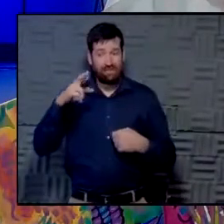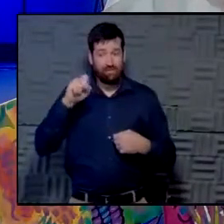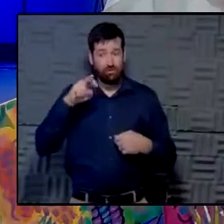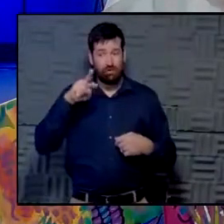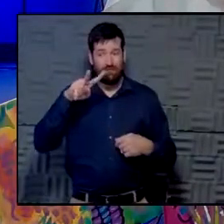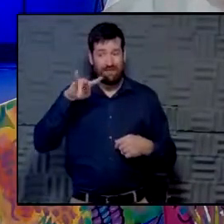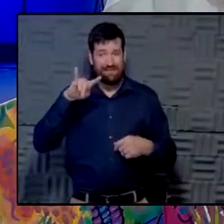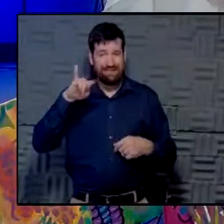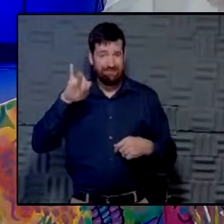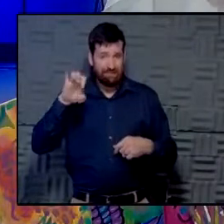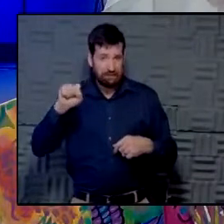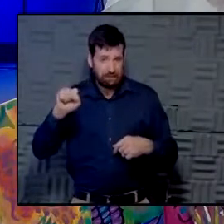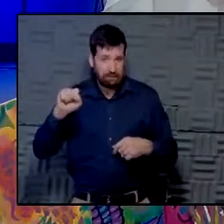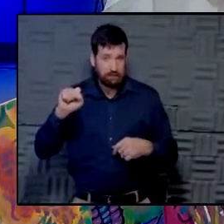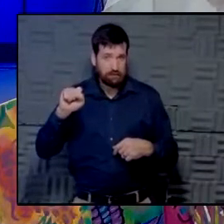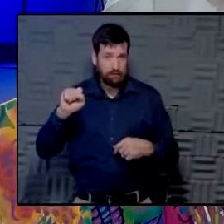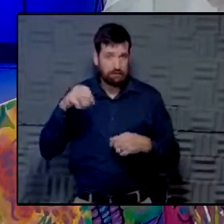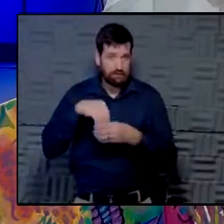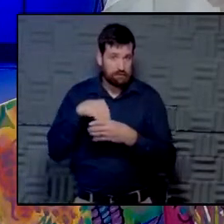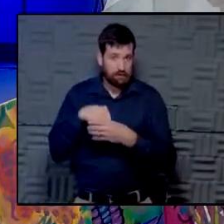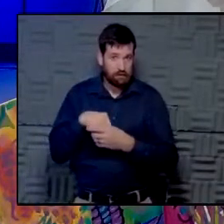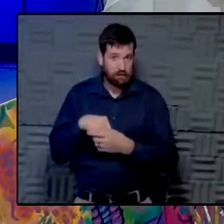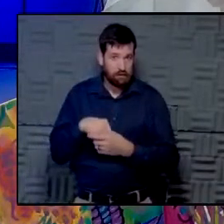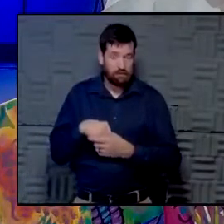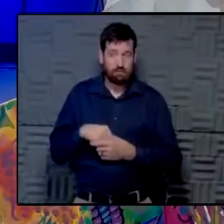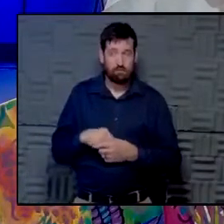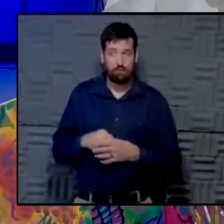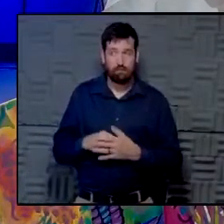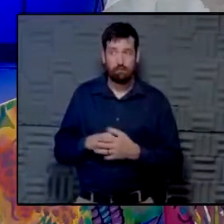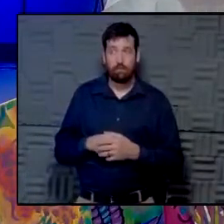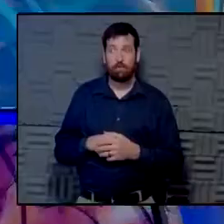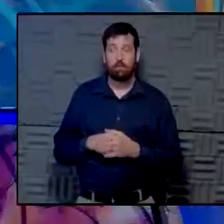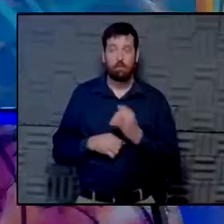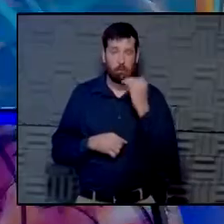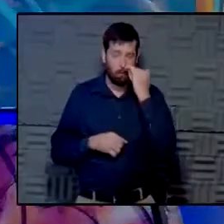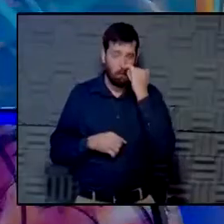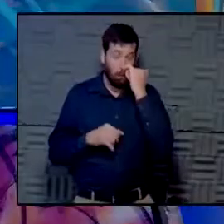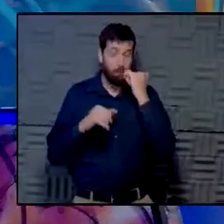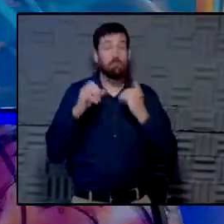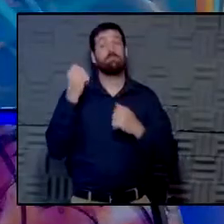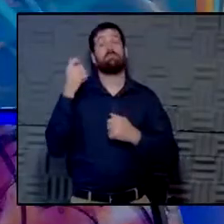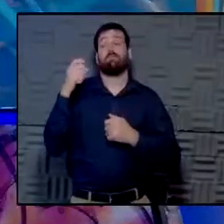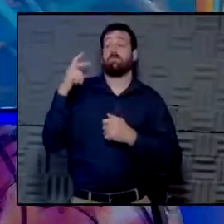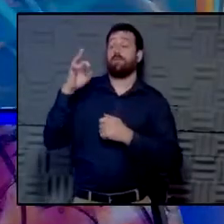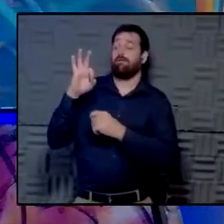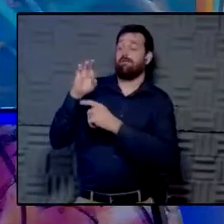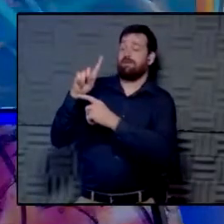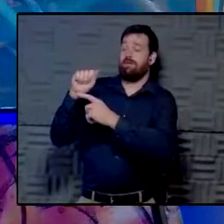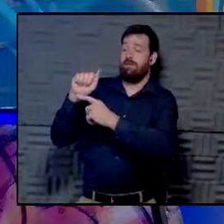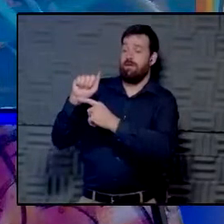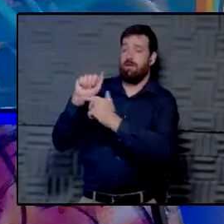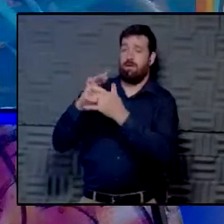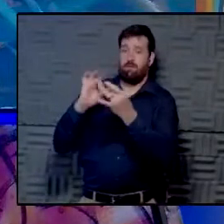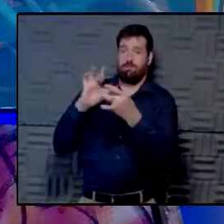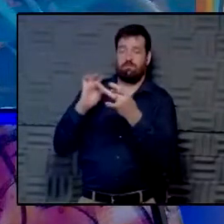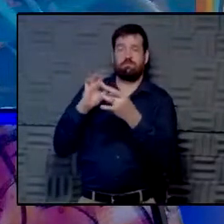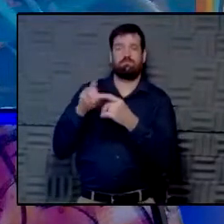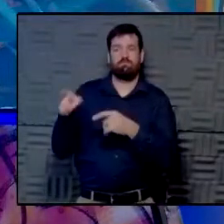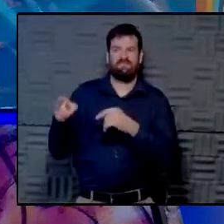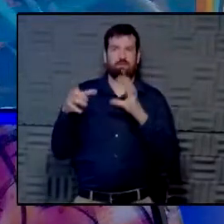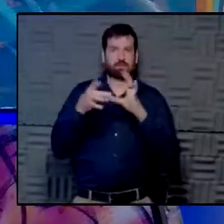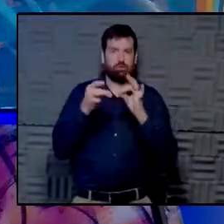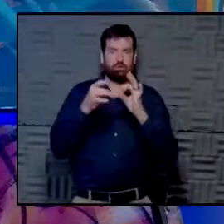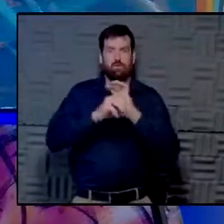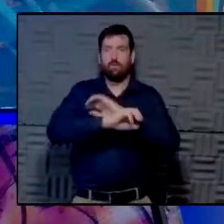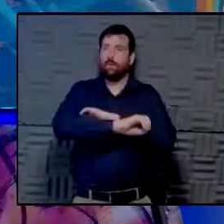that need to be tested against side effects? Yeah. So on the FDA briefs for Moderna and Pfizer, they do distinctly state